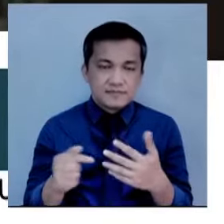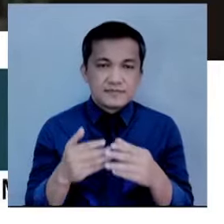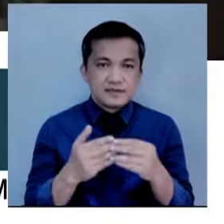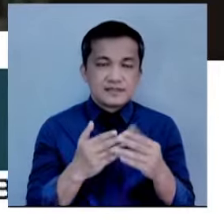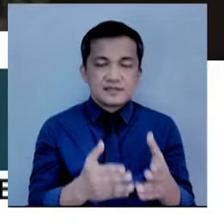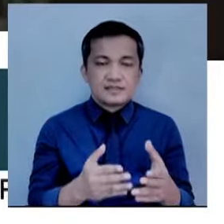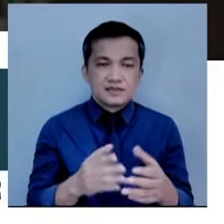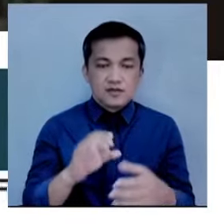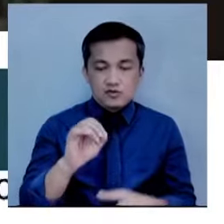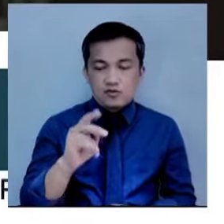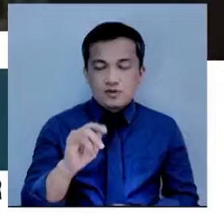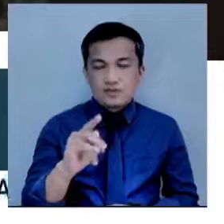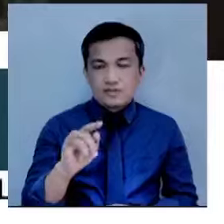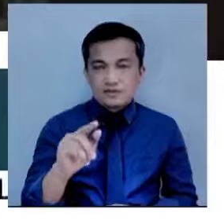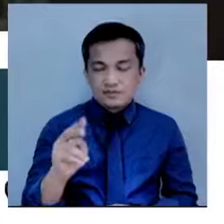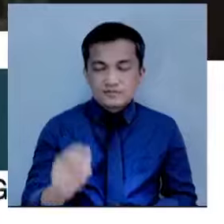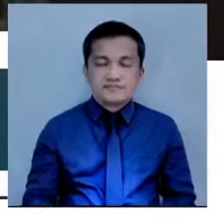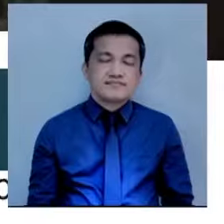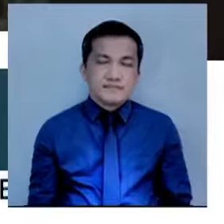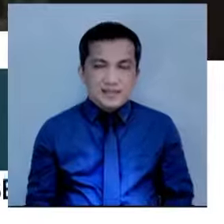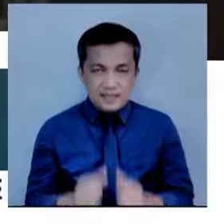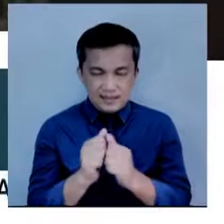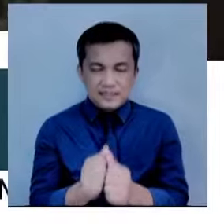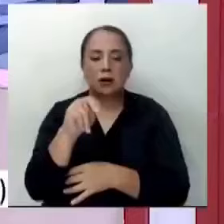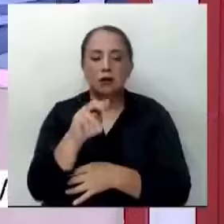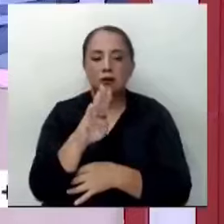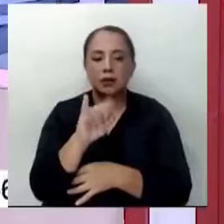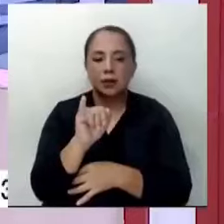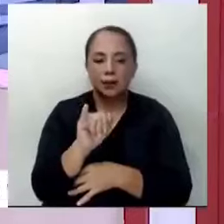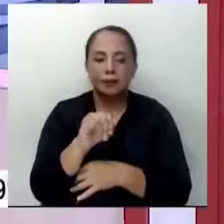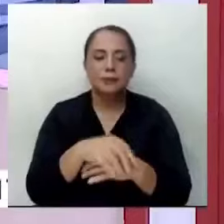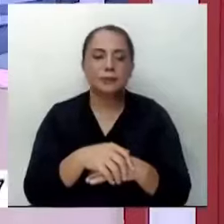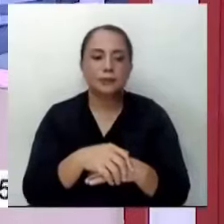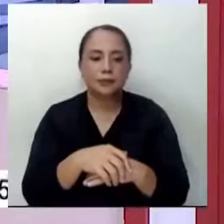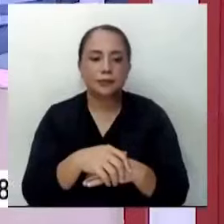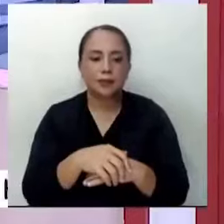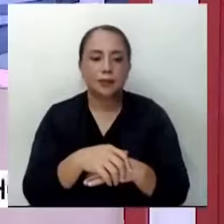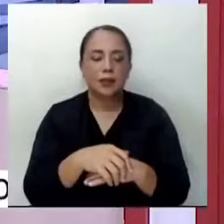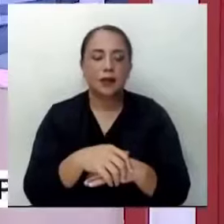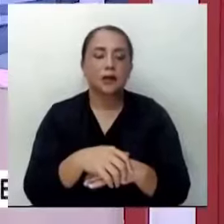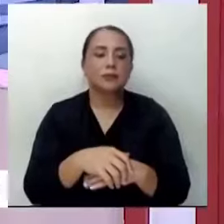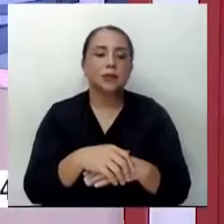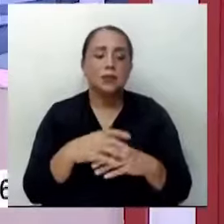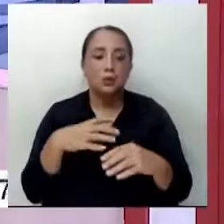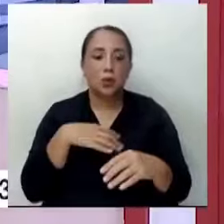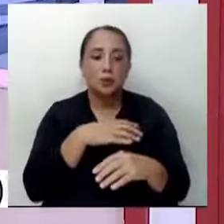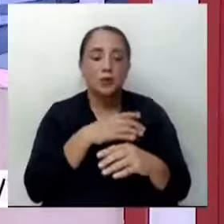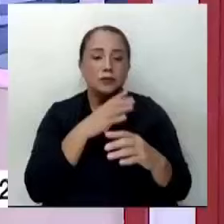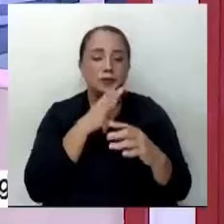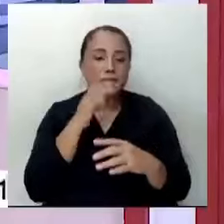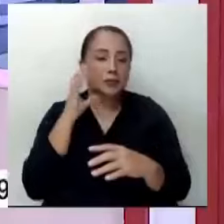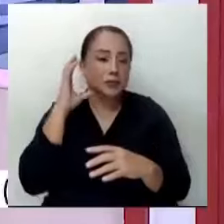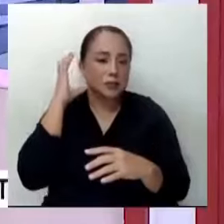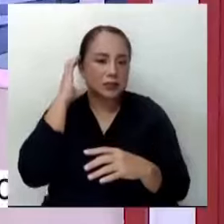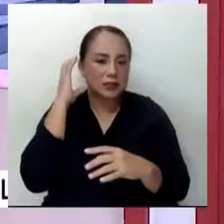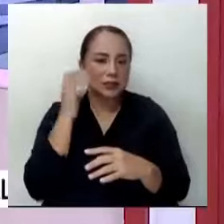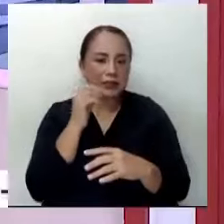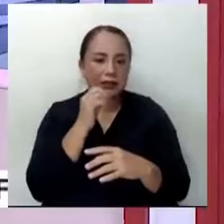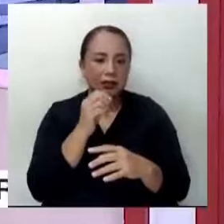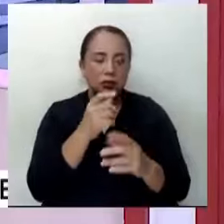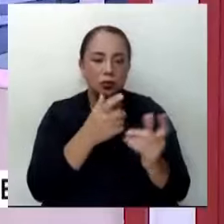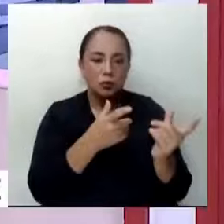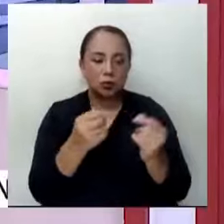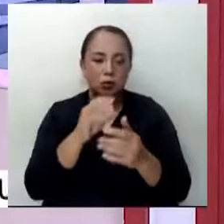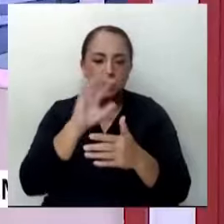coalition or alliance as we call it. House Speaker Martin Romualdez not keen on enforcing a total ban